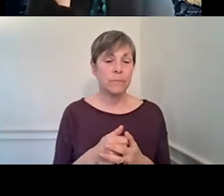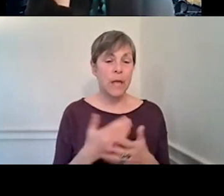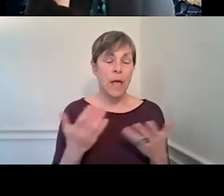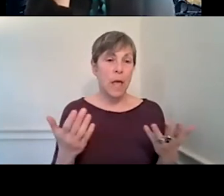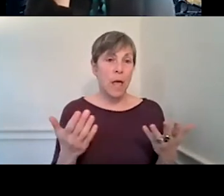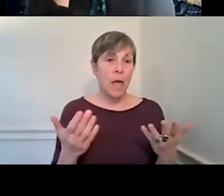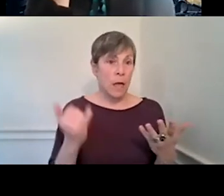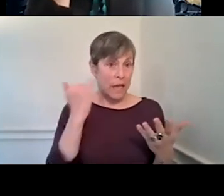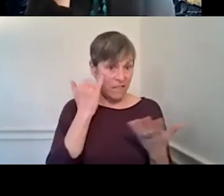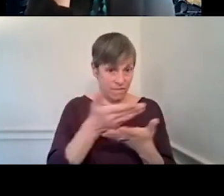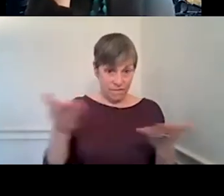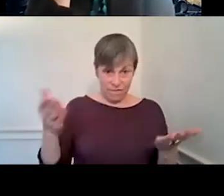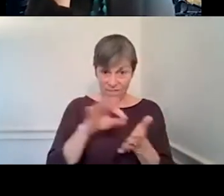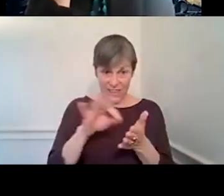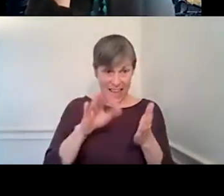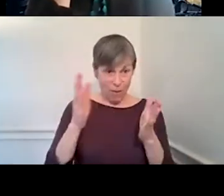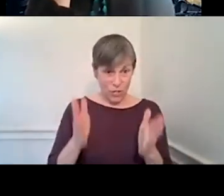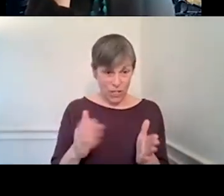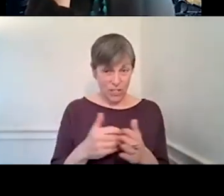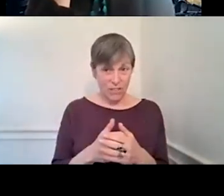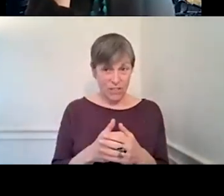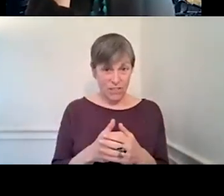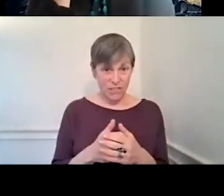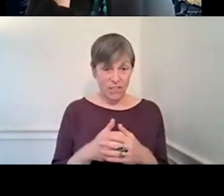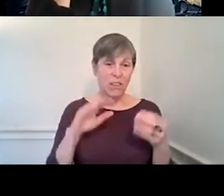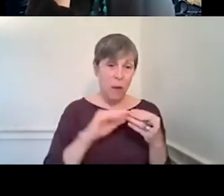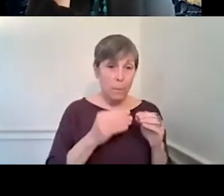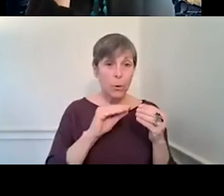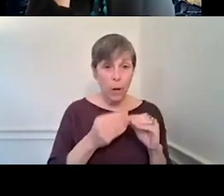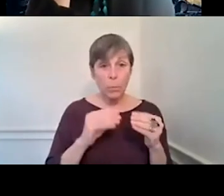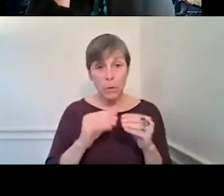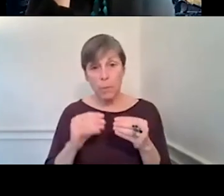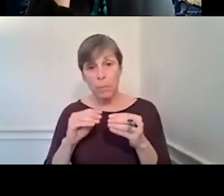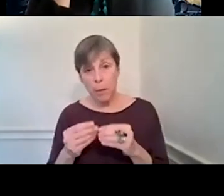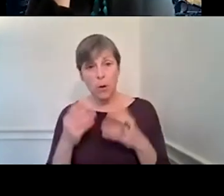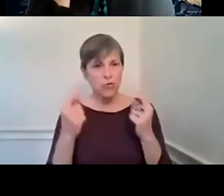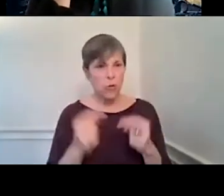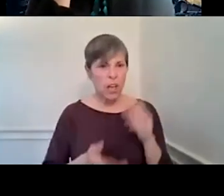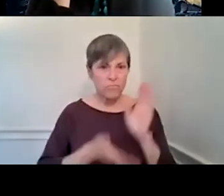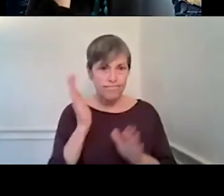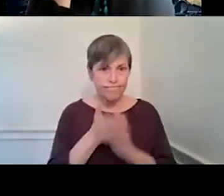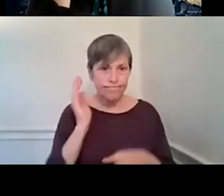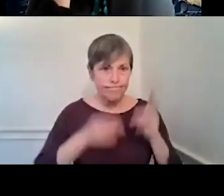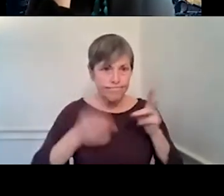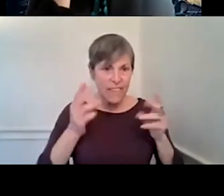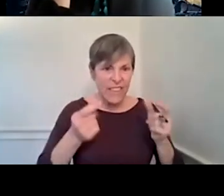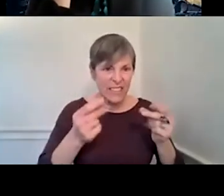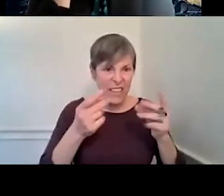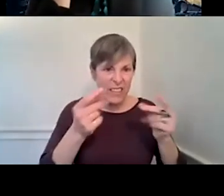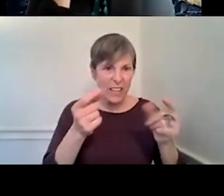don't just crunch the numbers and try to get it done fast so that people think